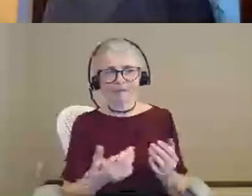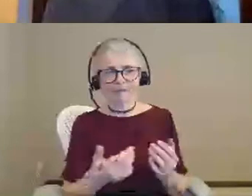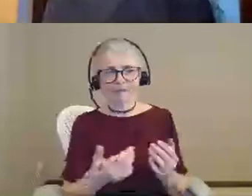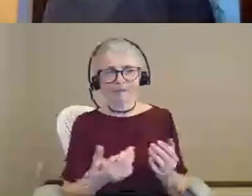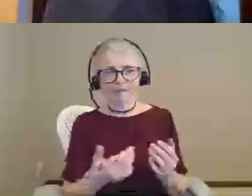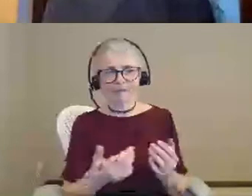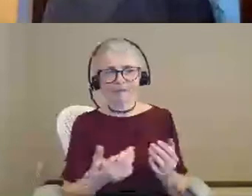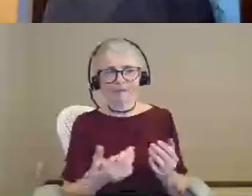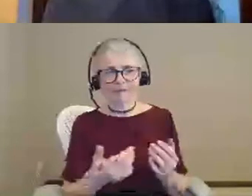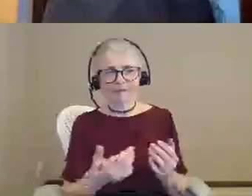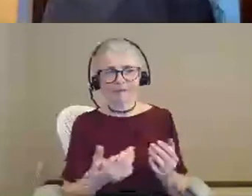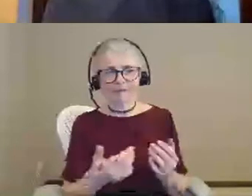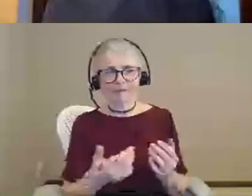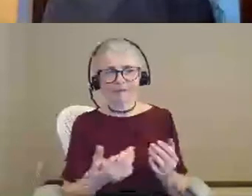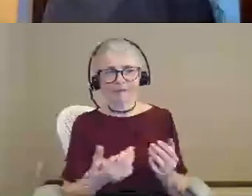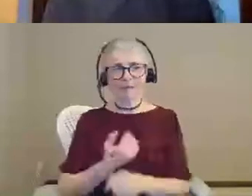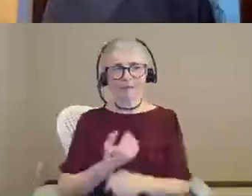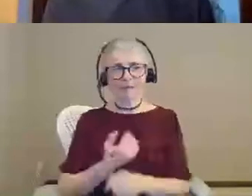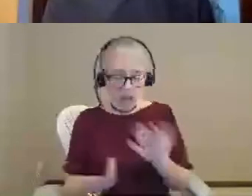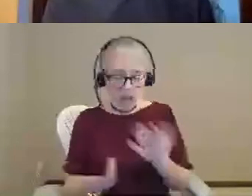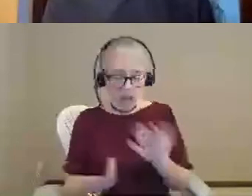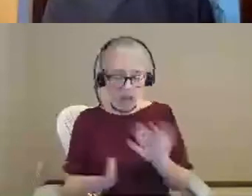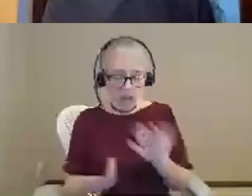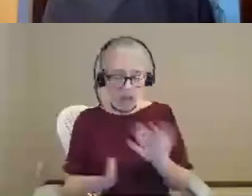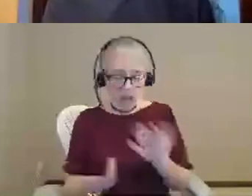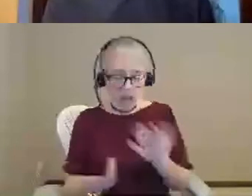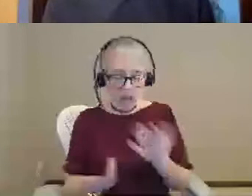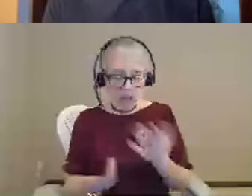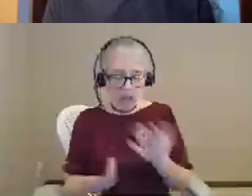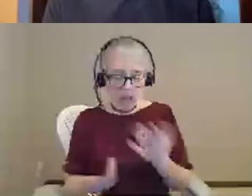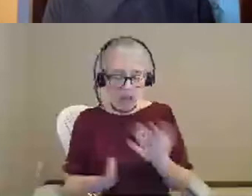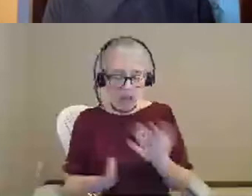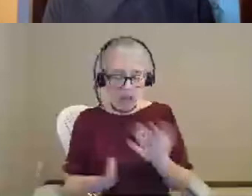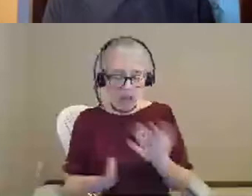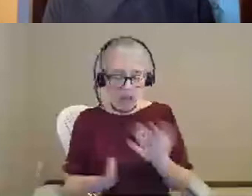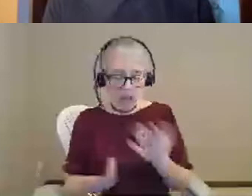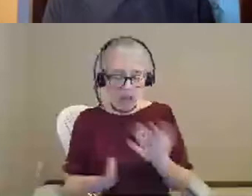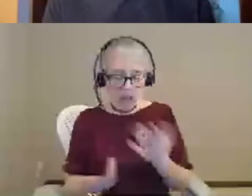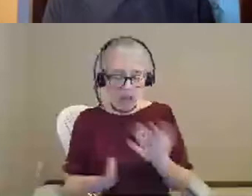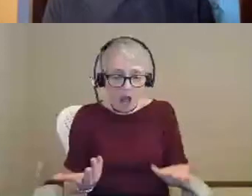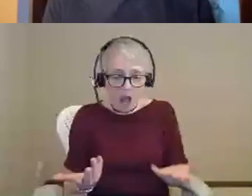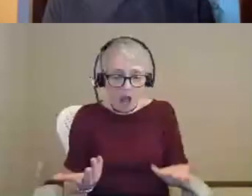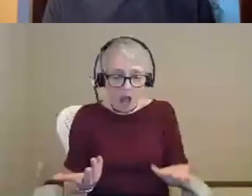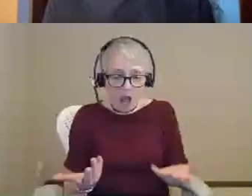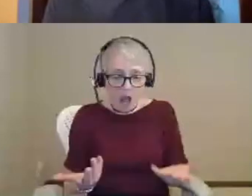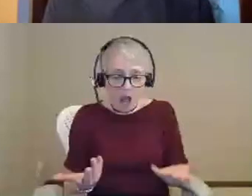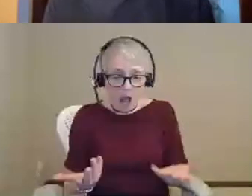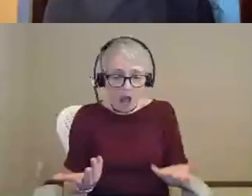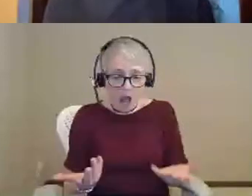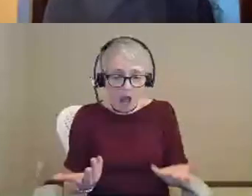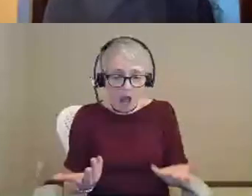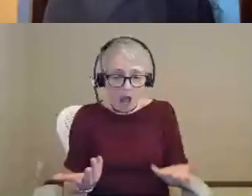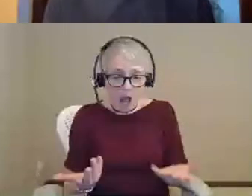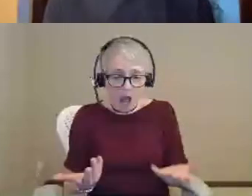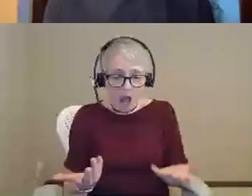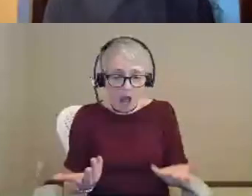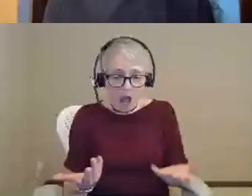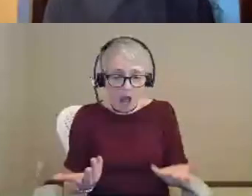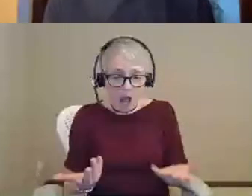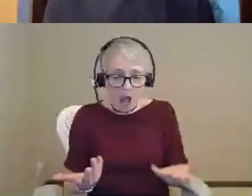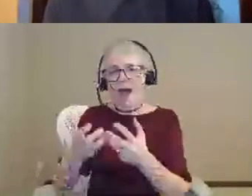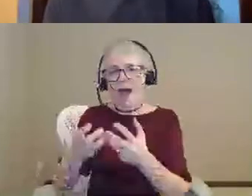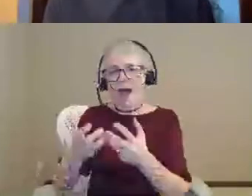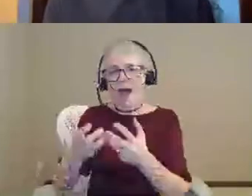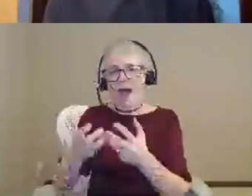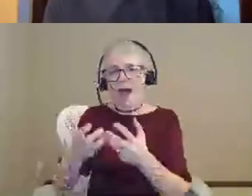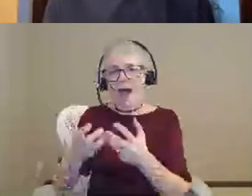course, a self-paced course on Articulate Storyline, how to make a storyline course accessible. And I'm not done. It's 78 pages of